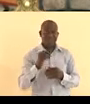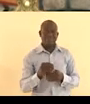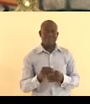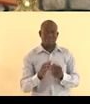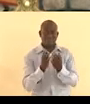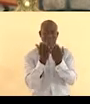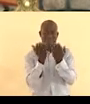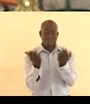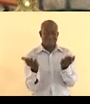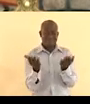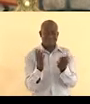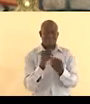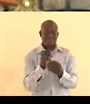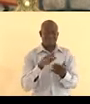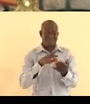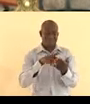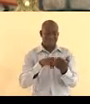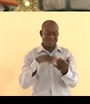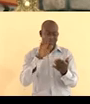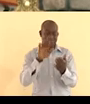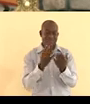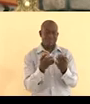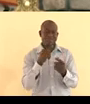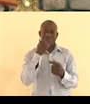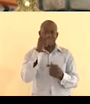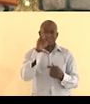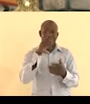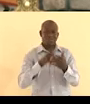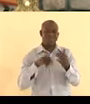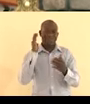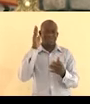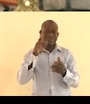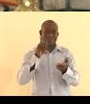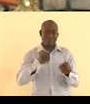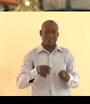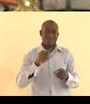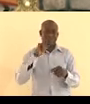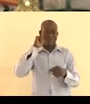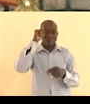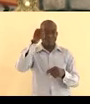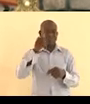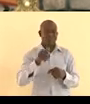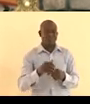palm to me and read your palm and tells you what is going to happen to you next tomorrow.